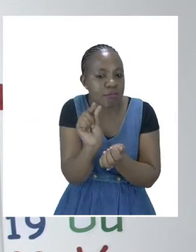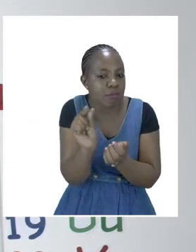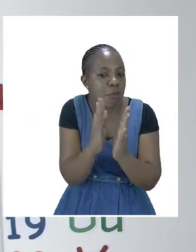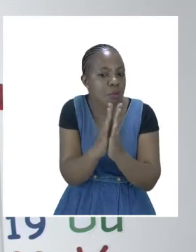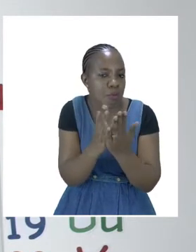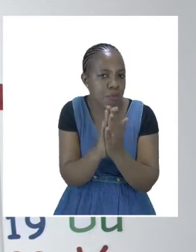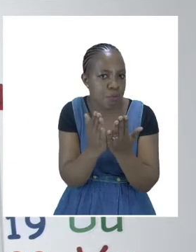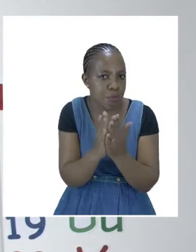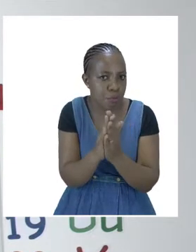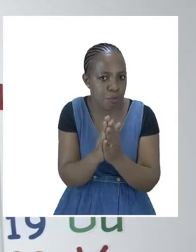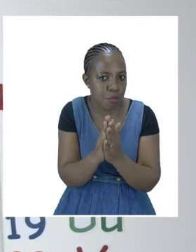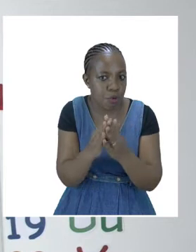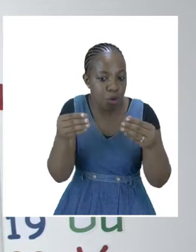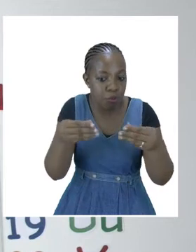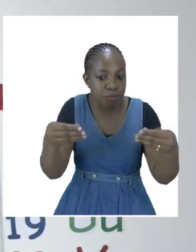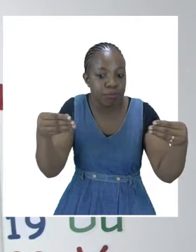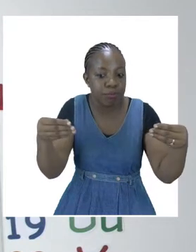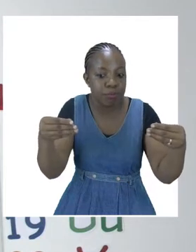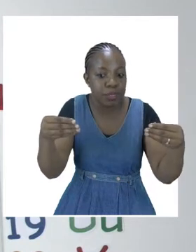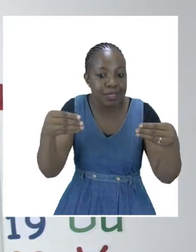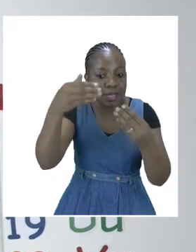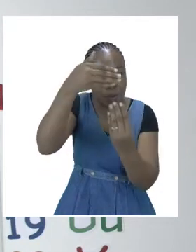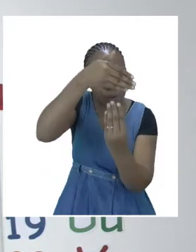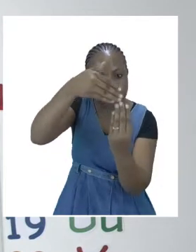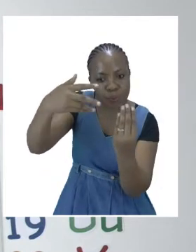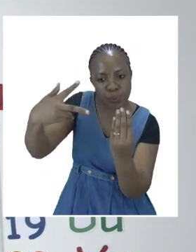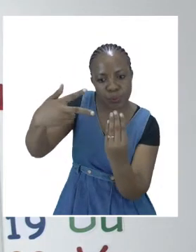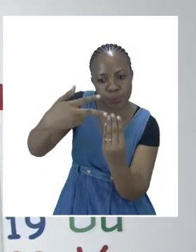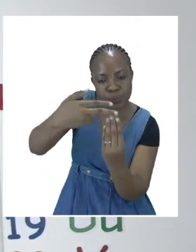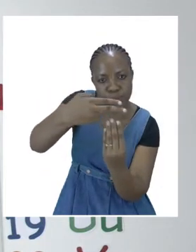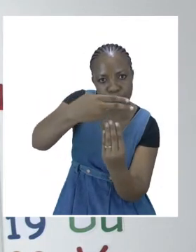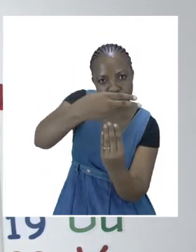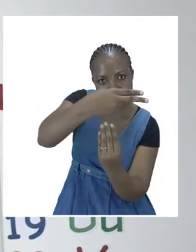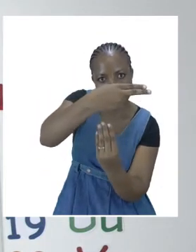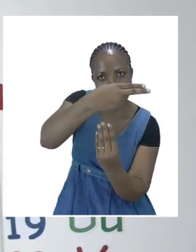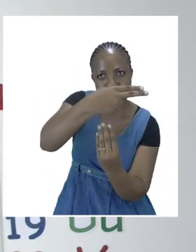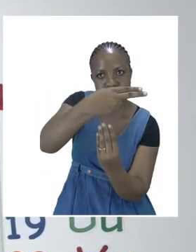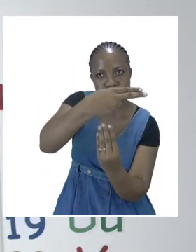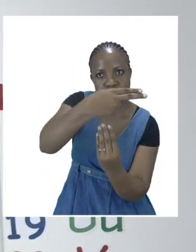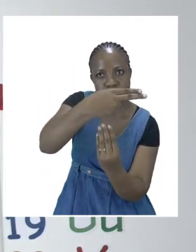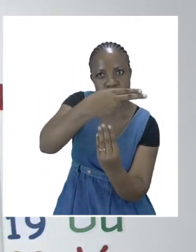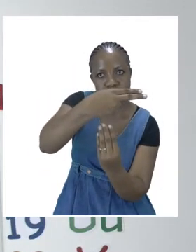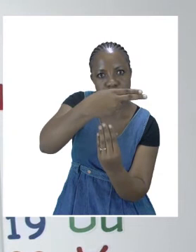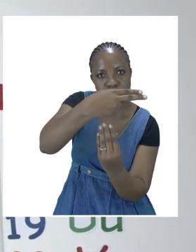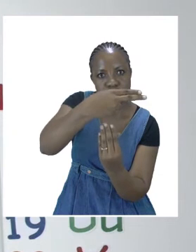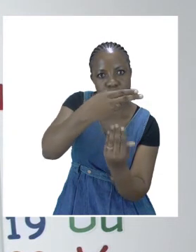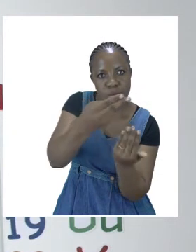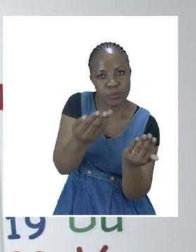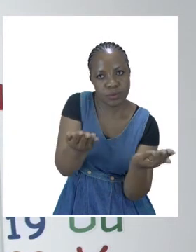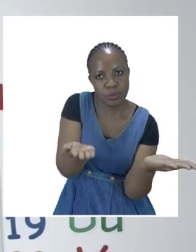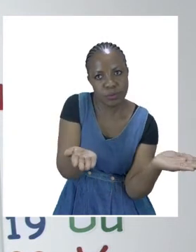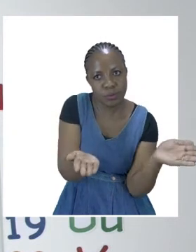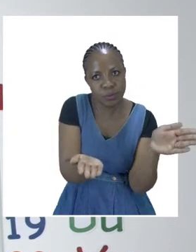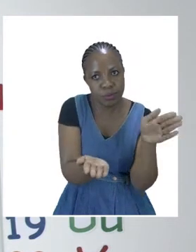booklet. Please cut the top of the lesson booklet with a pair of scissors and fold